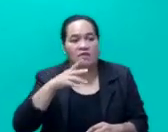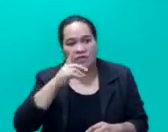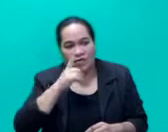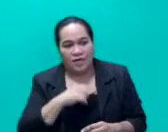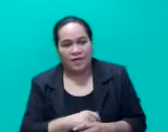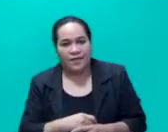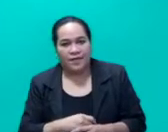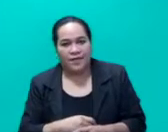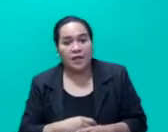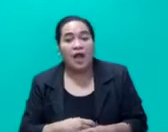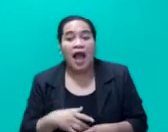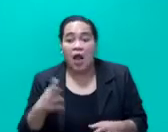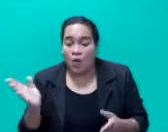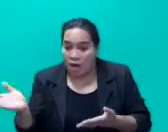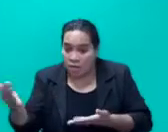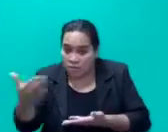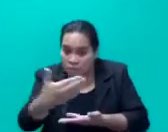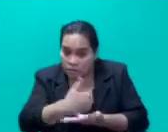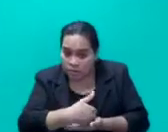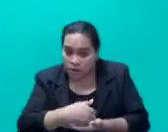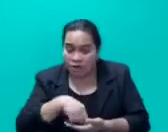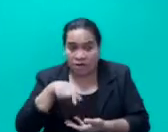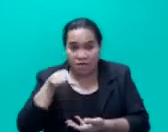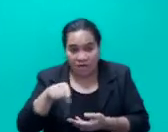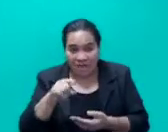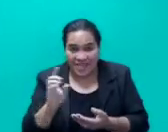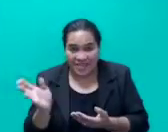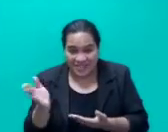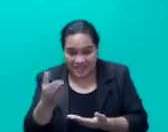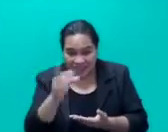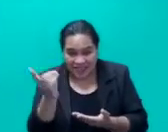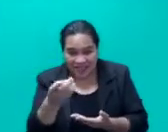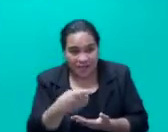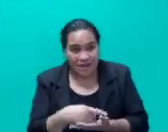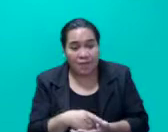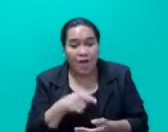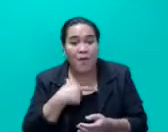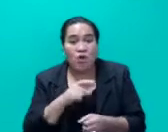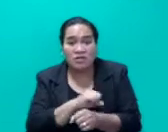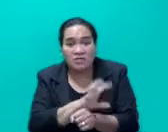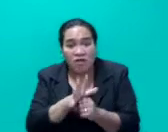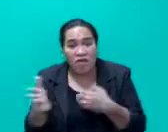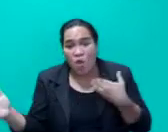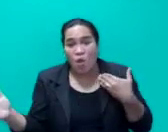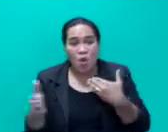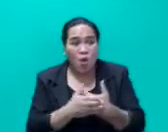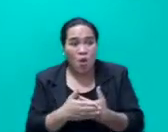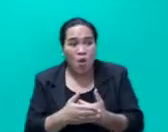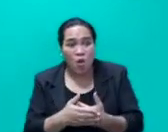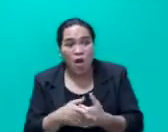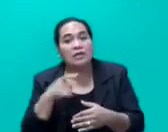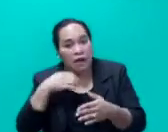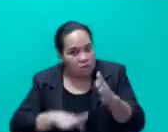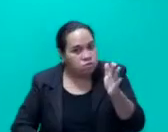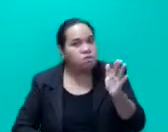Mr. Speaker, we also gather from the domestic violence helpline statistics that post-COVID lockdowns have had an increase in the